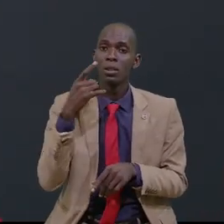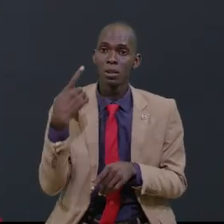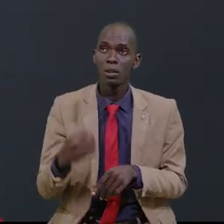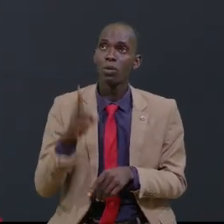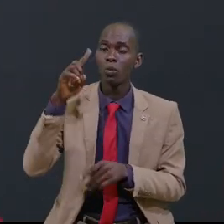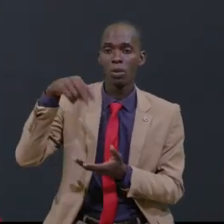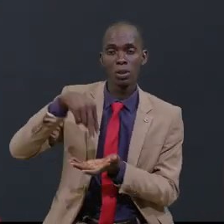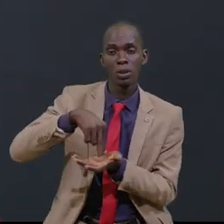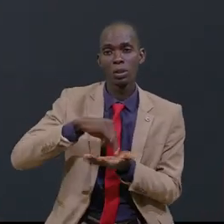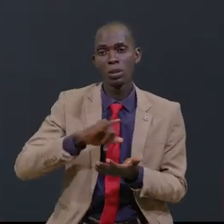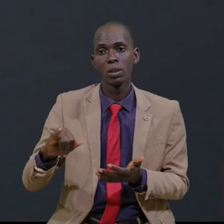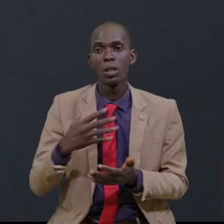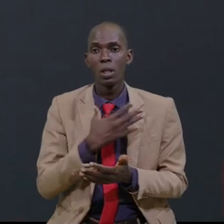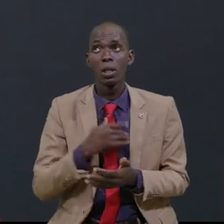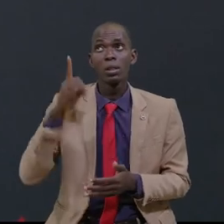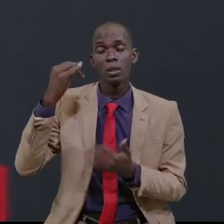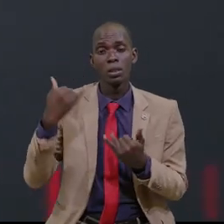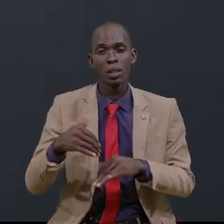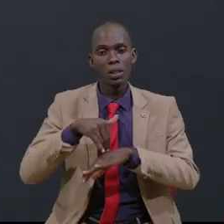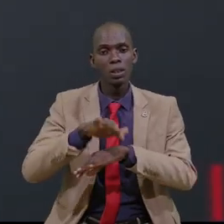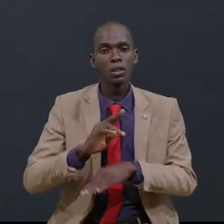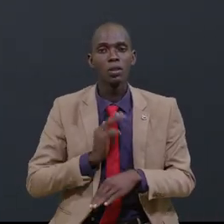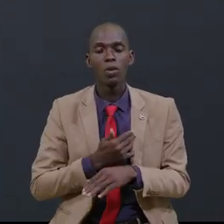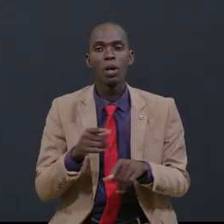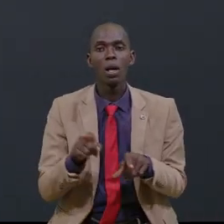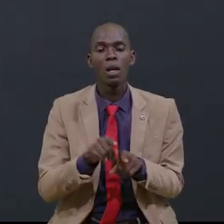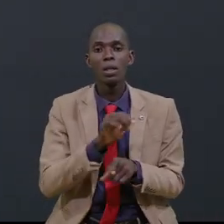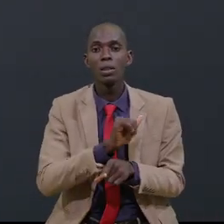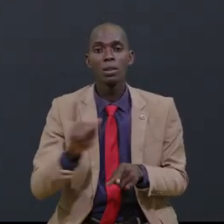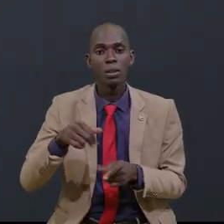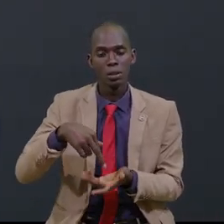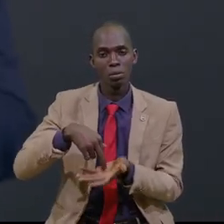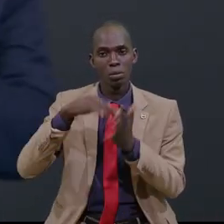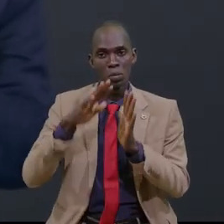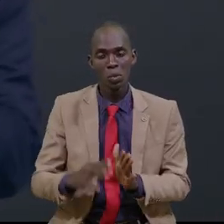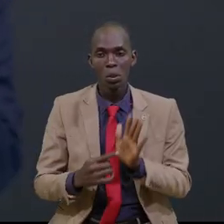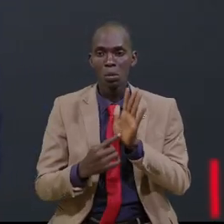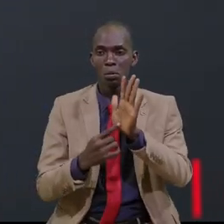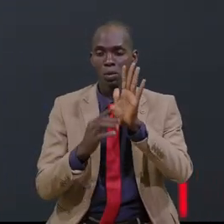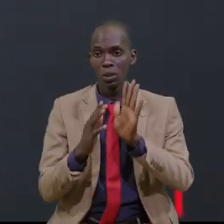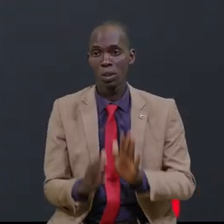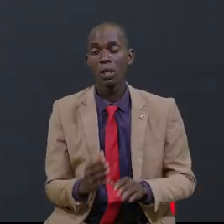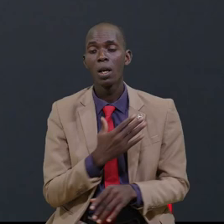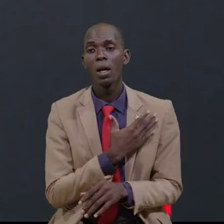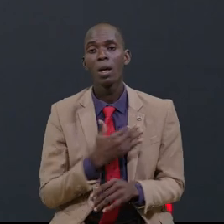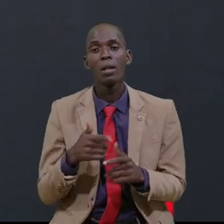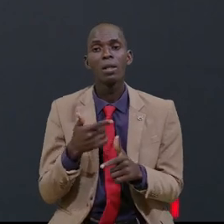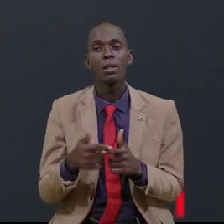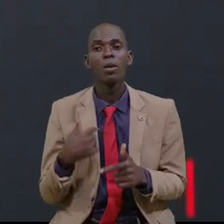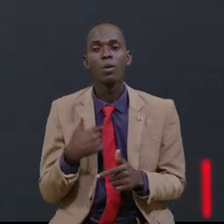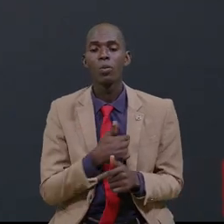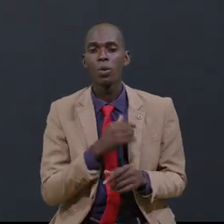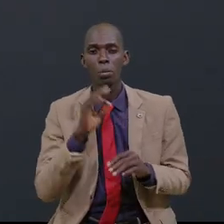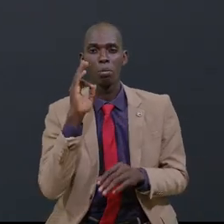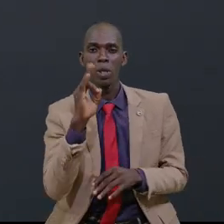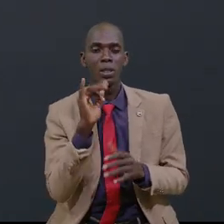as ambassadors of that mediation, of the mediator. And then we preach that better covenant,